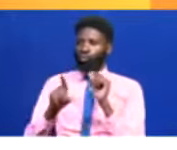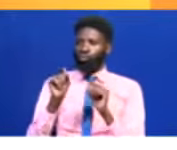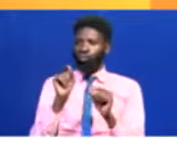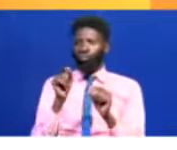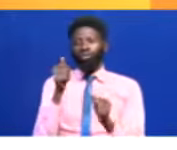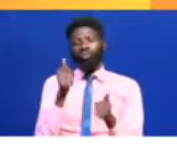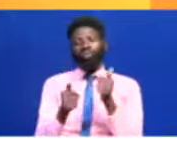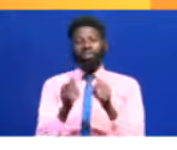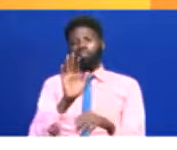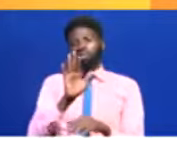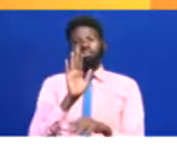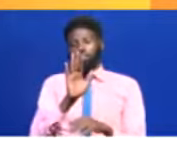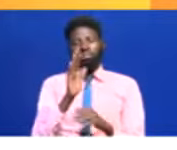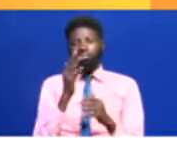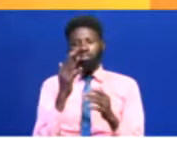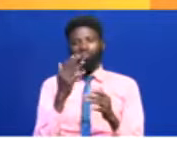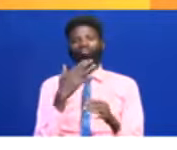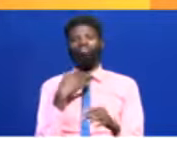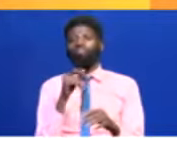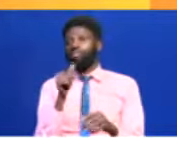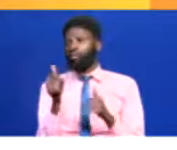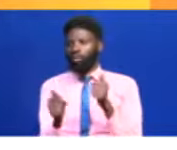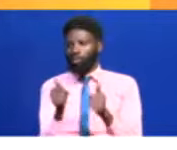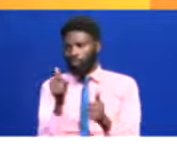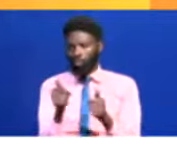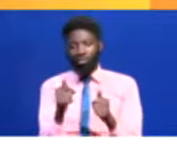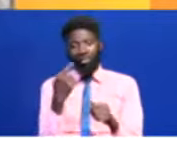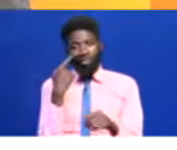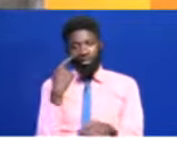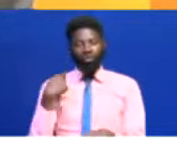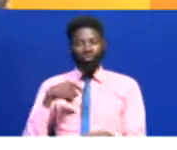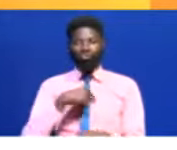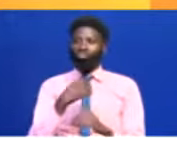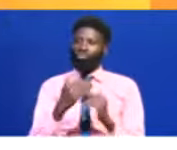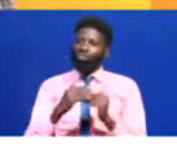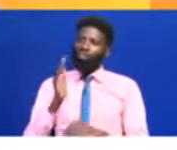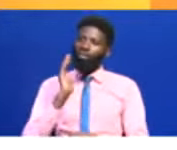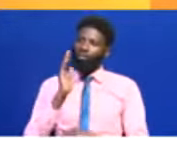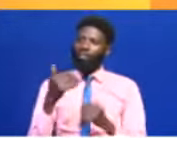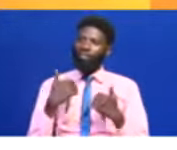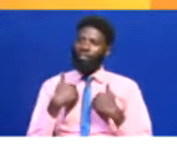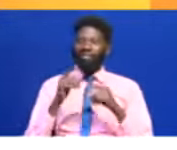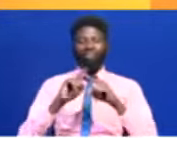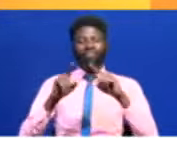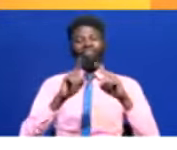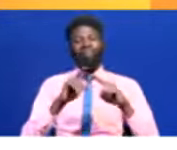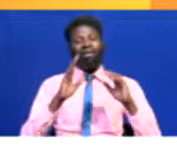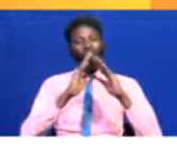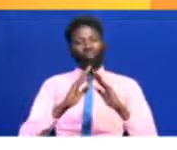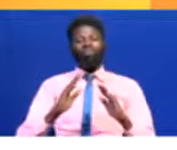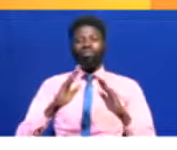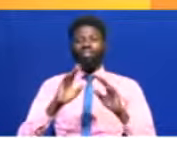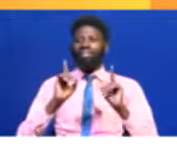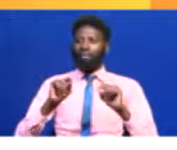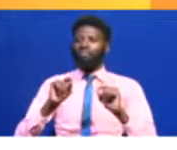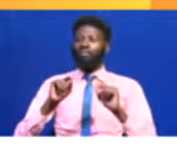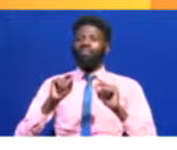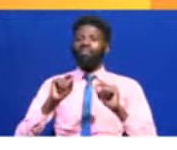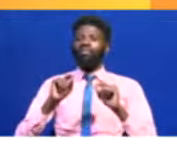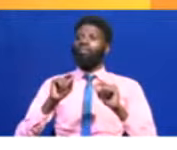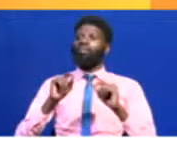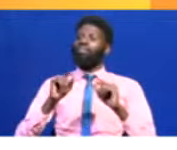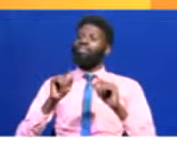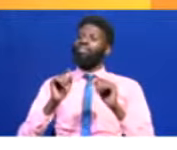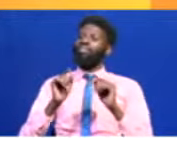the kind of scheme you want, the place. You see, we are not going to have all these affordable houses across the country. So if you